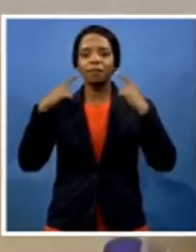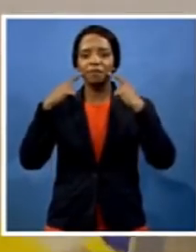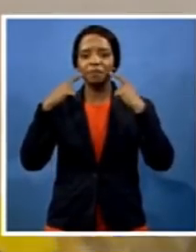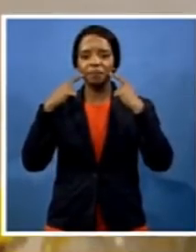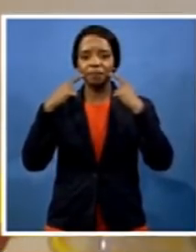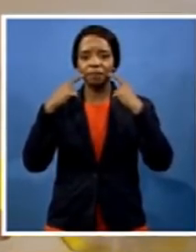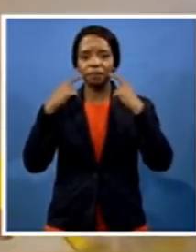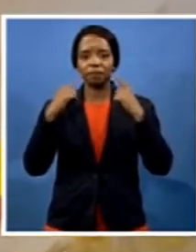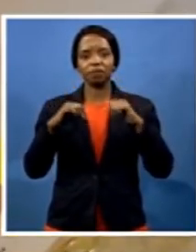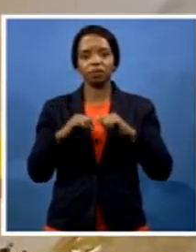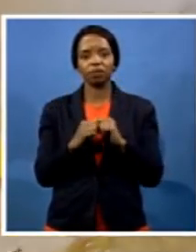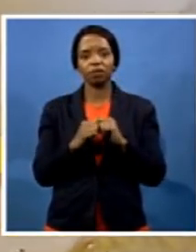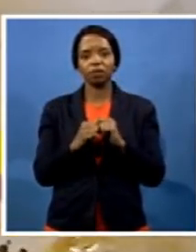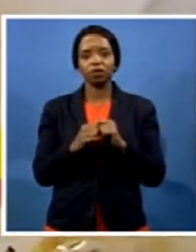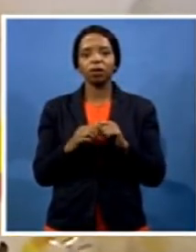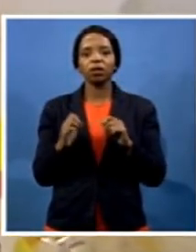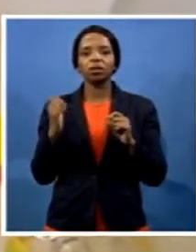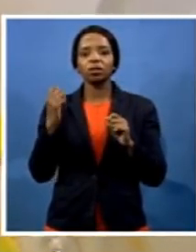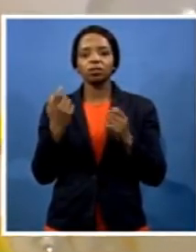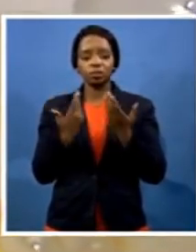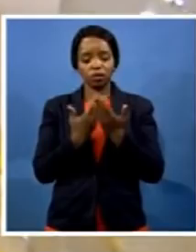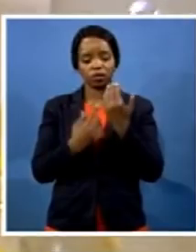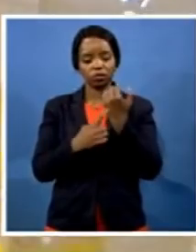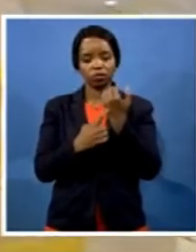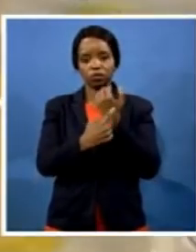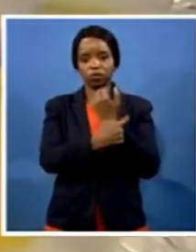whenever you want to. All right. Yes.